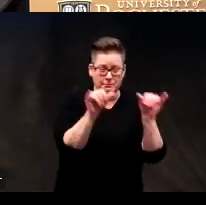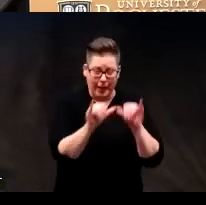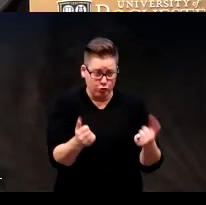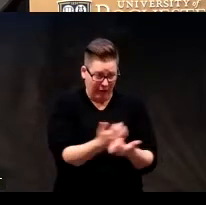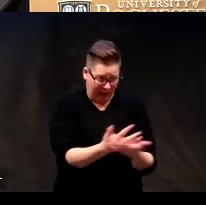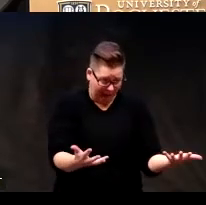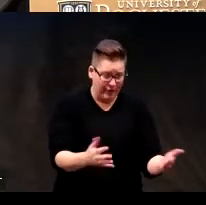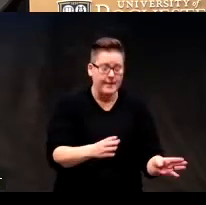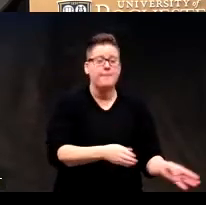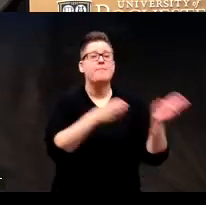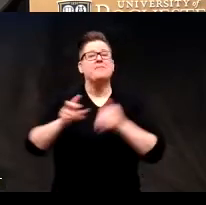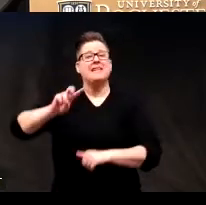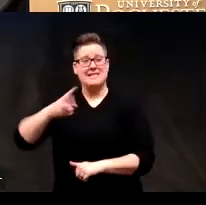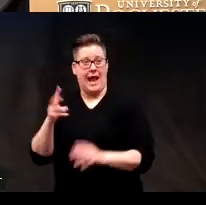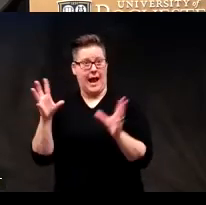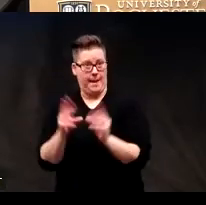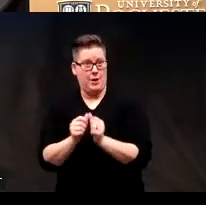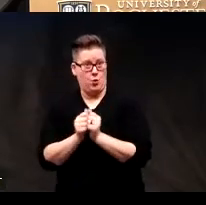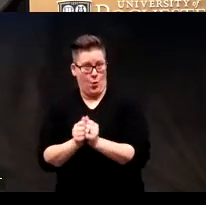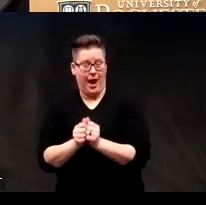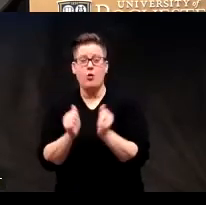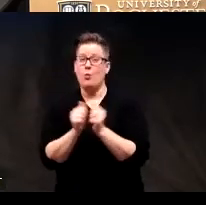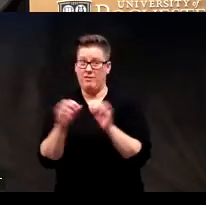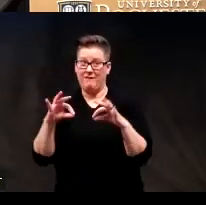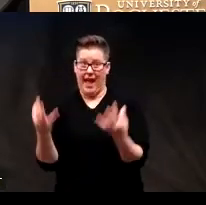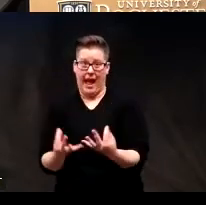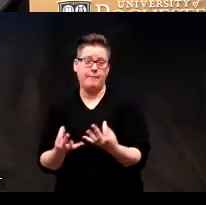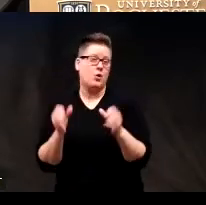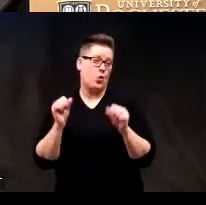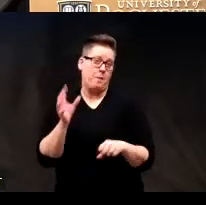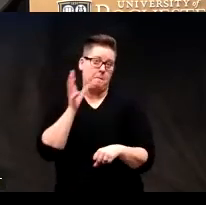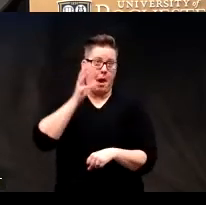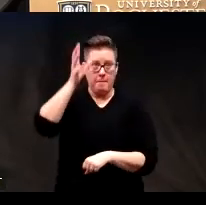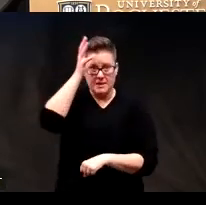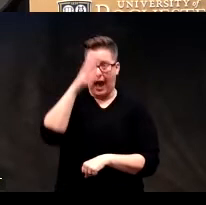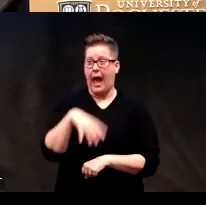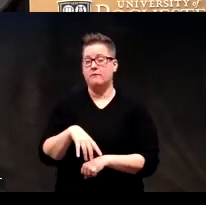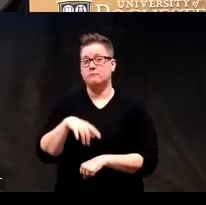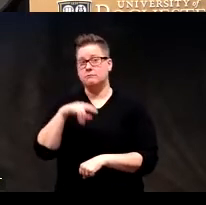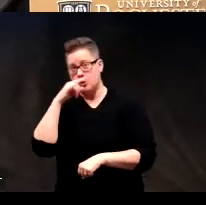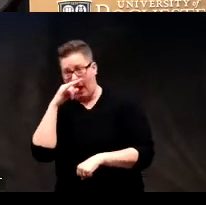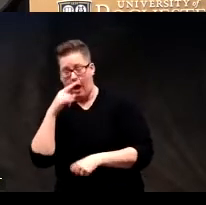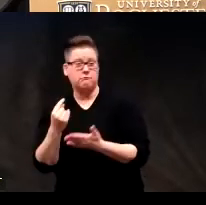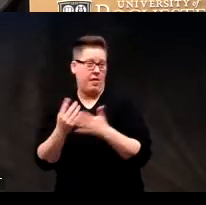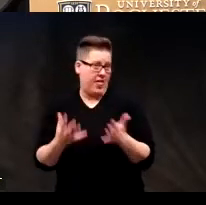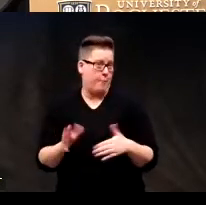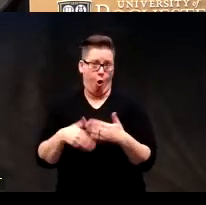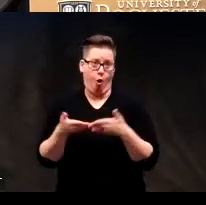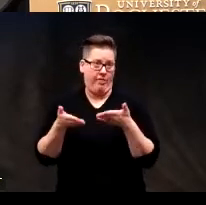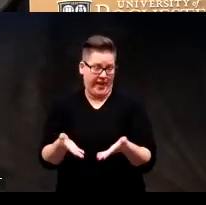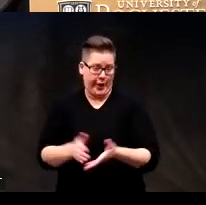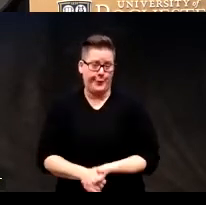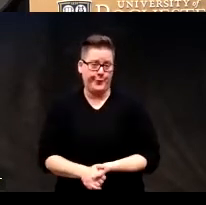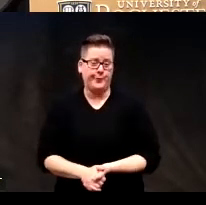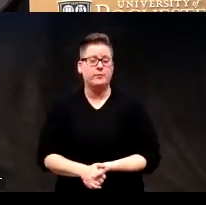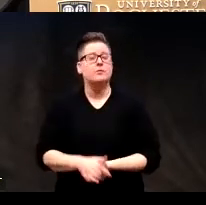we have a second session together with the family. It could be mom and dad, child, therapist. And